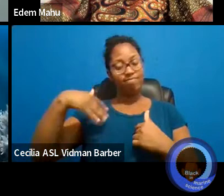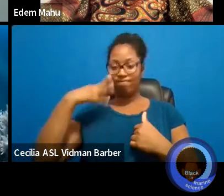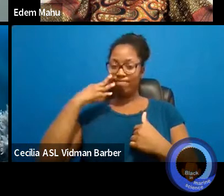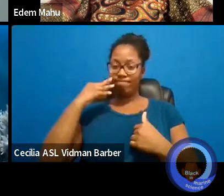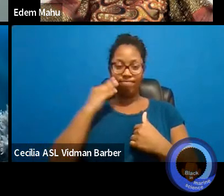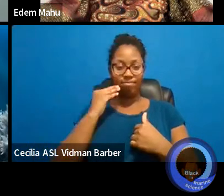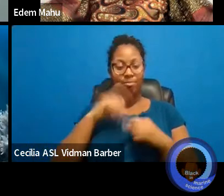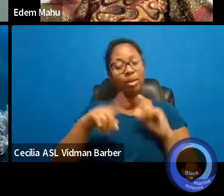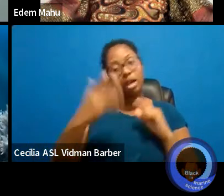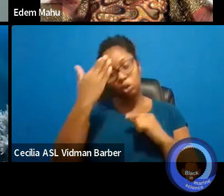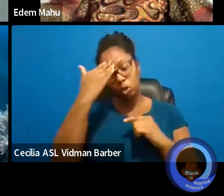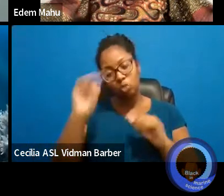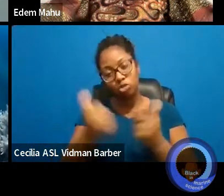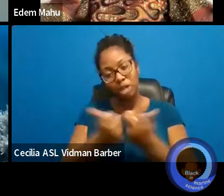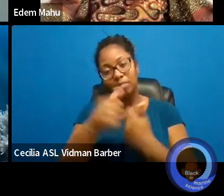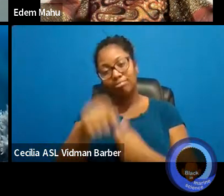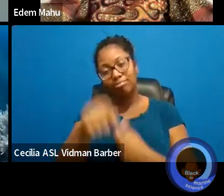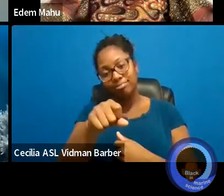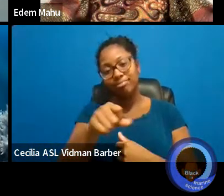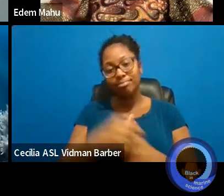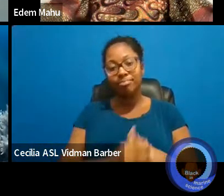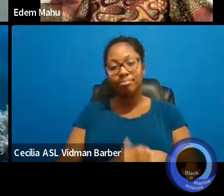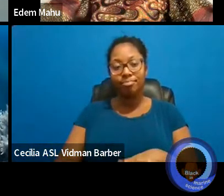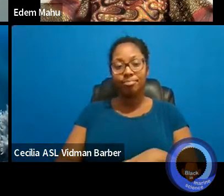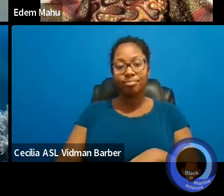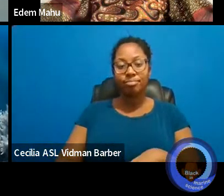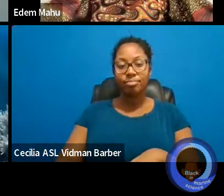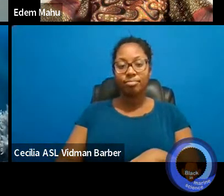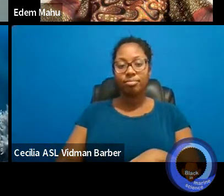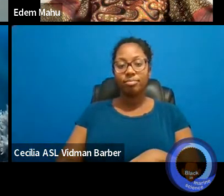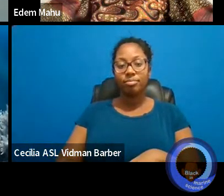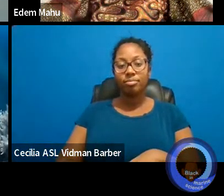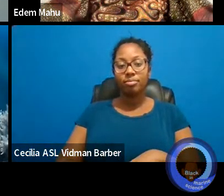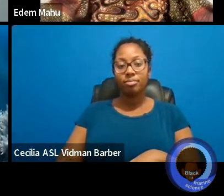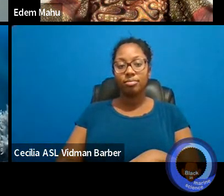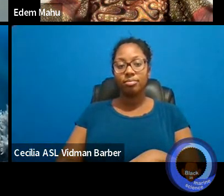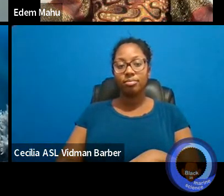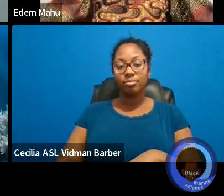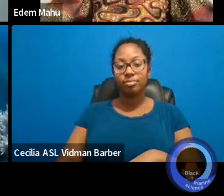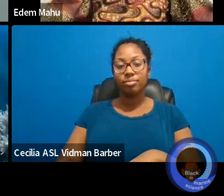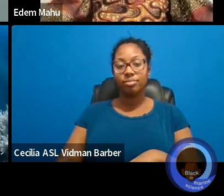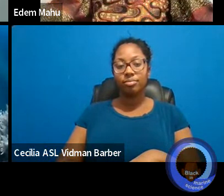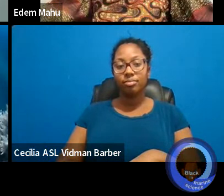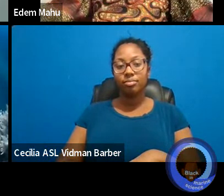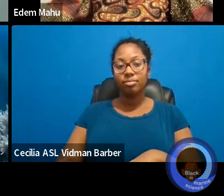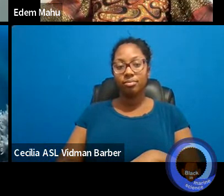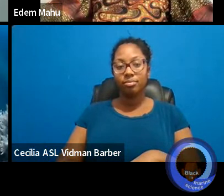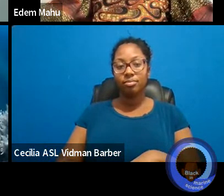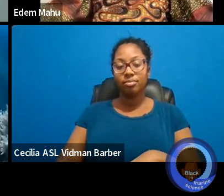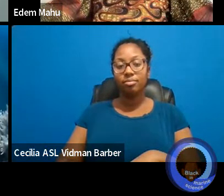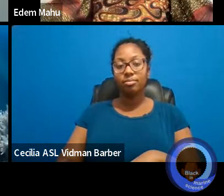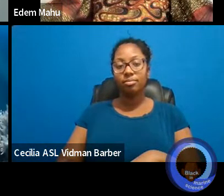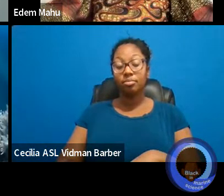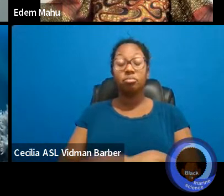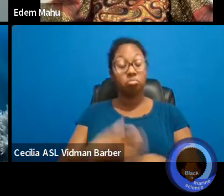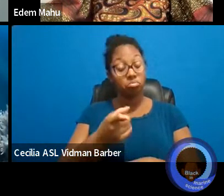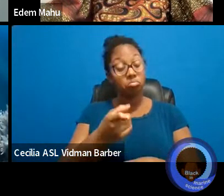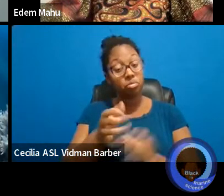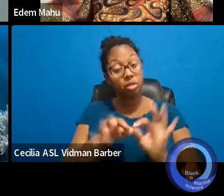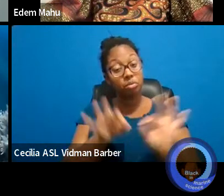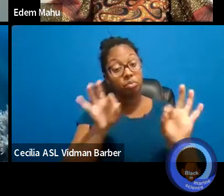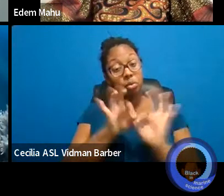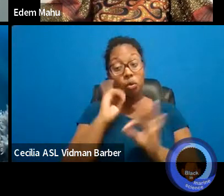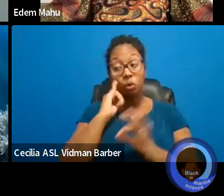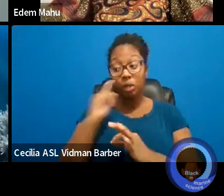these challenges, and we know that they do exist. And having that dialogue with your colleagues will, prepare